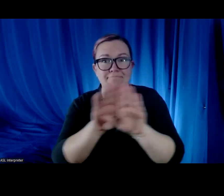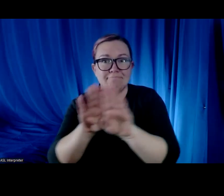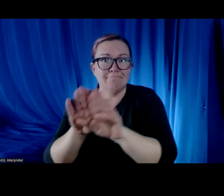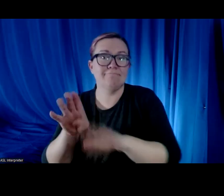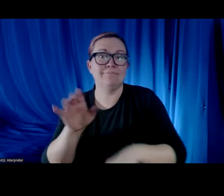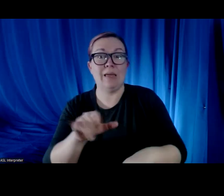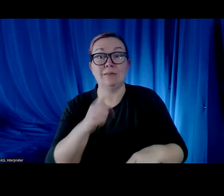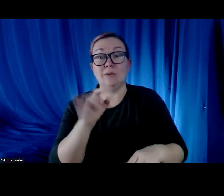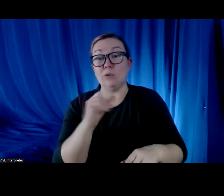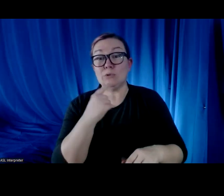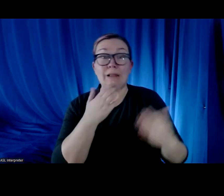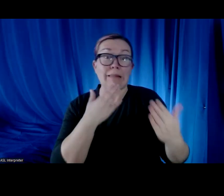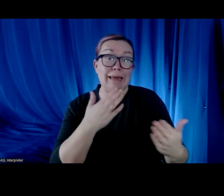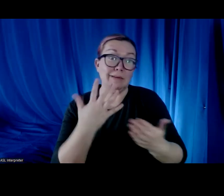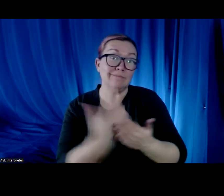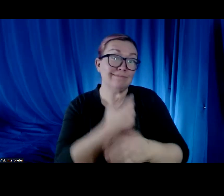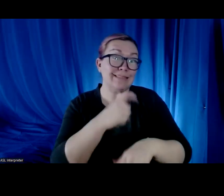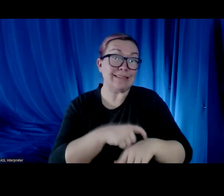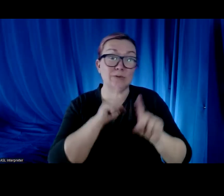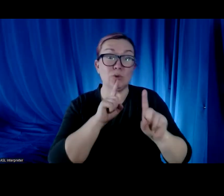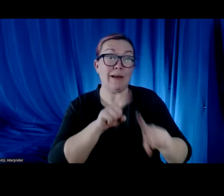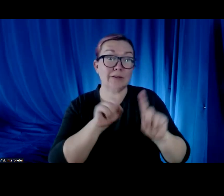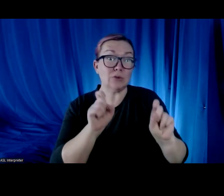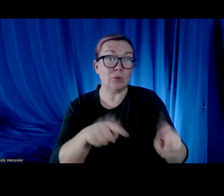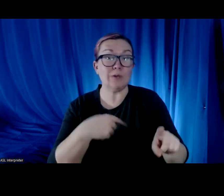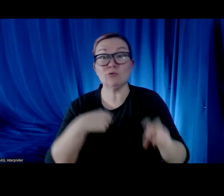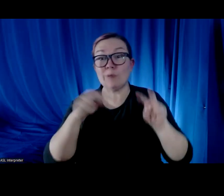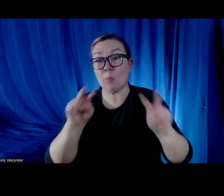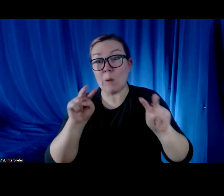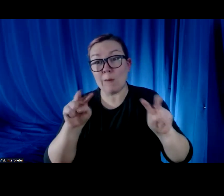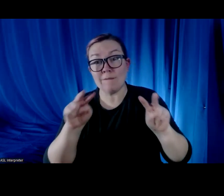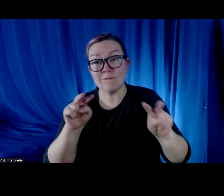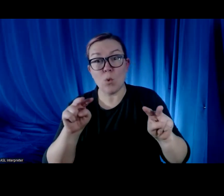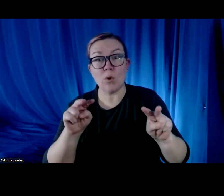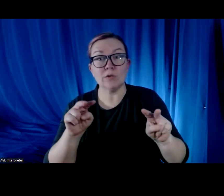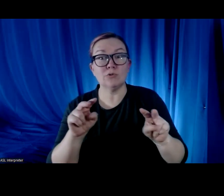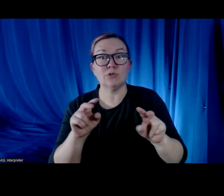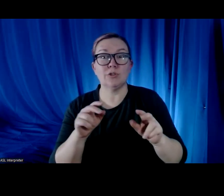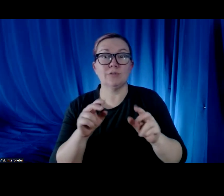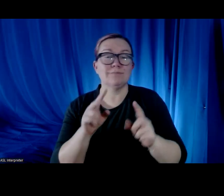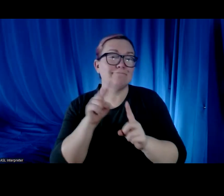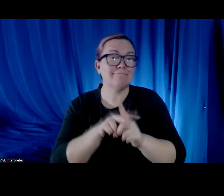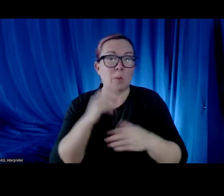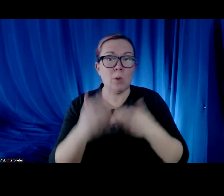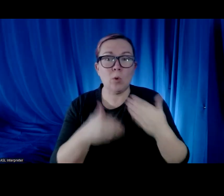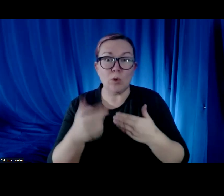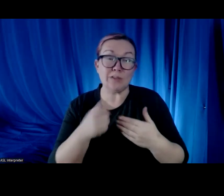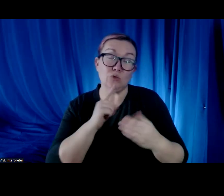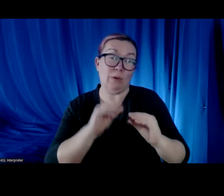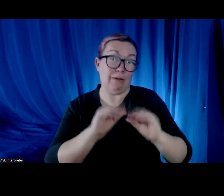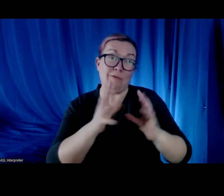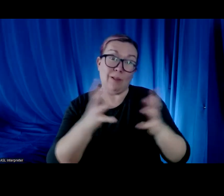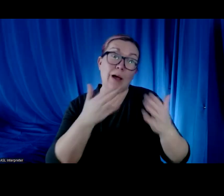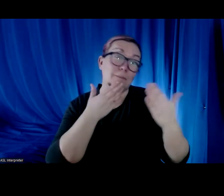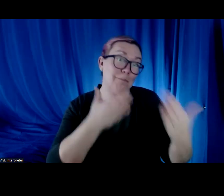thank you for taking the time to answer our questions. And I'm looking forward to, going through the application process. You clarified a lot for me. So thank